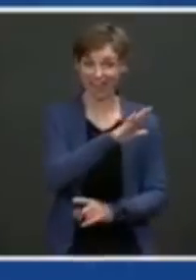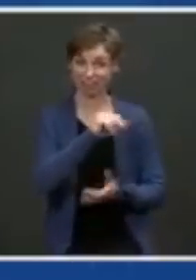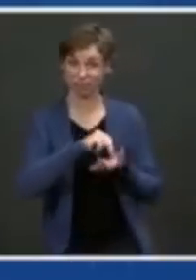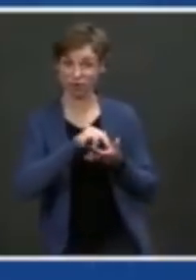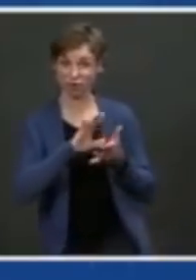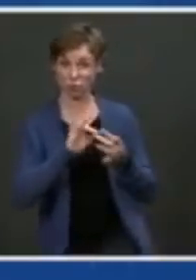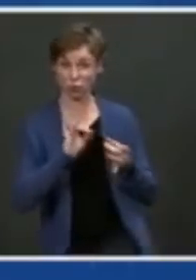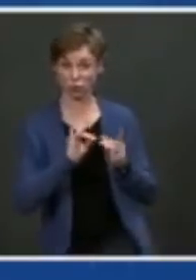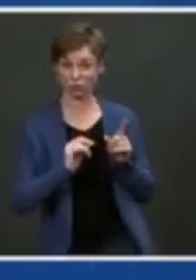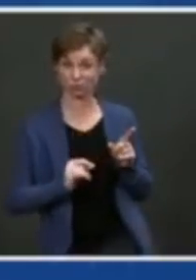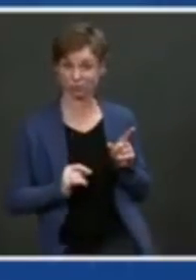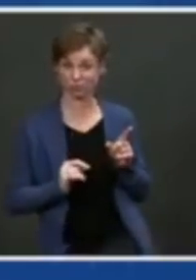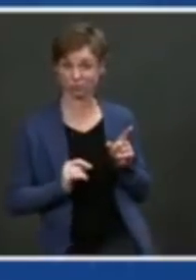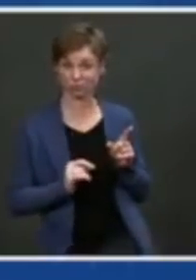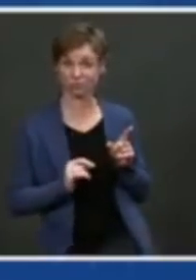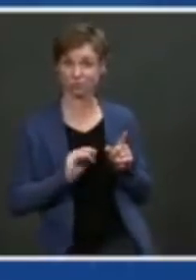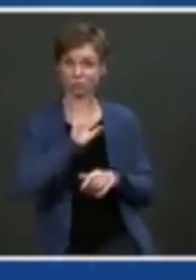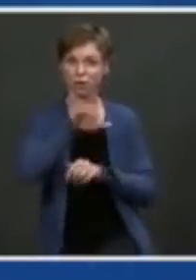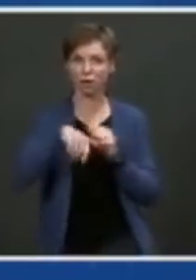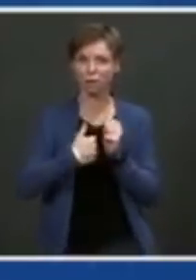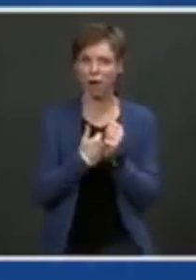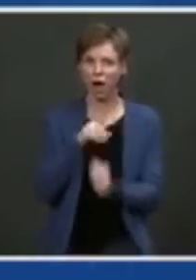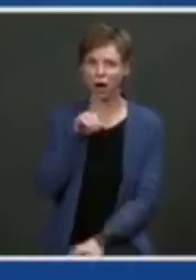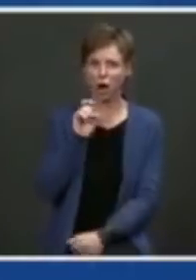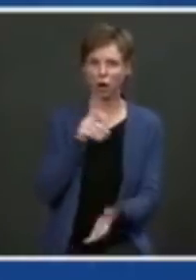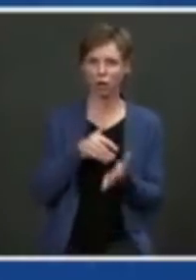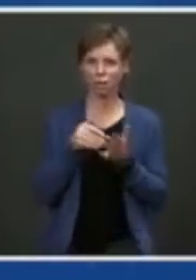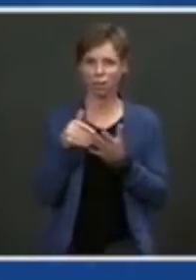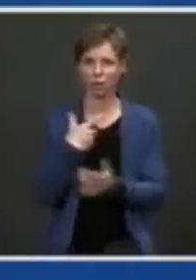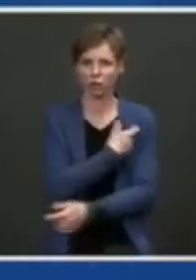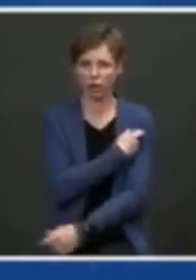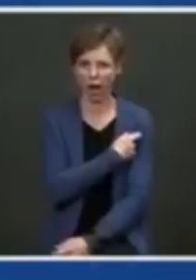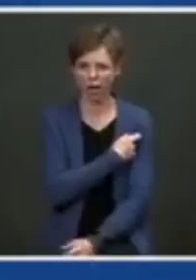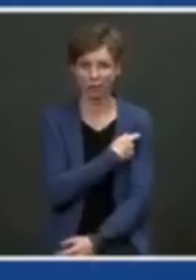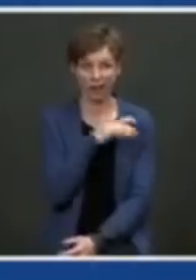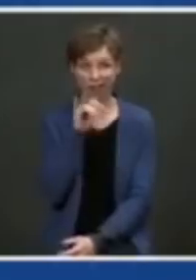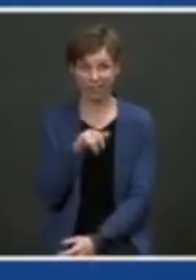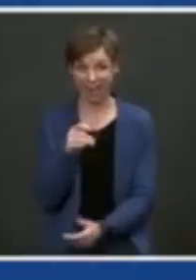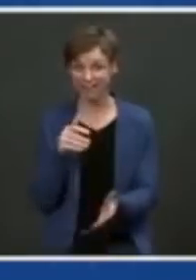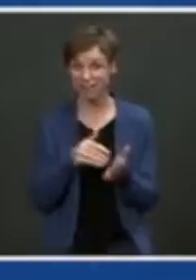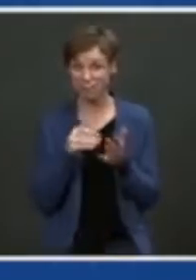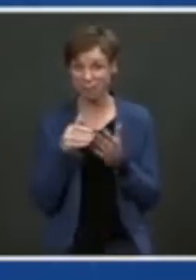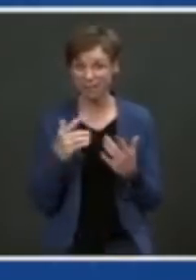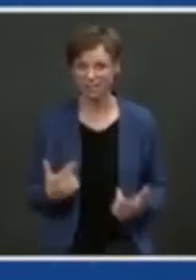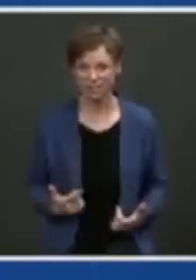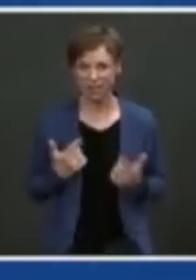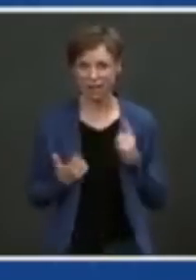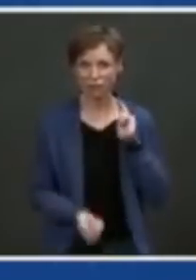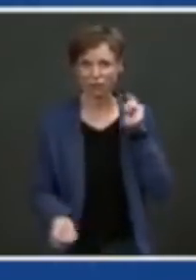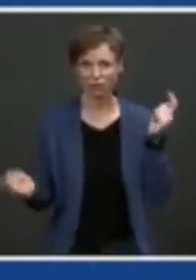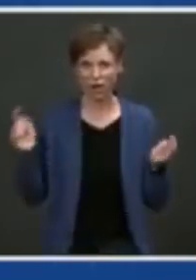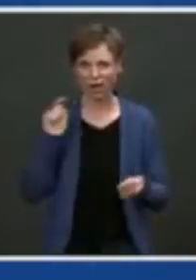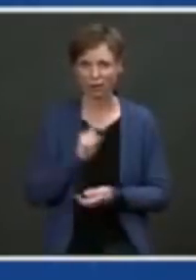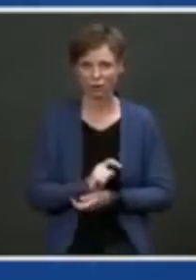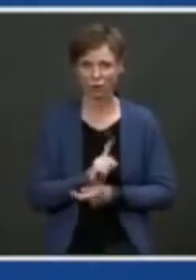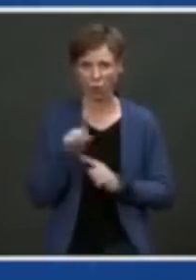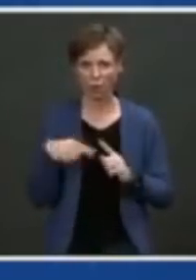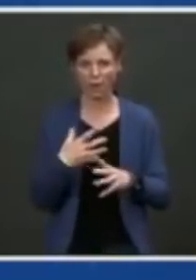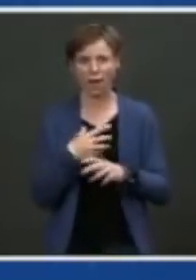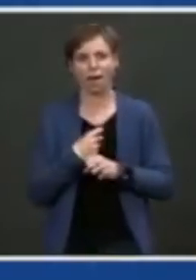these 100 million shots are millions of lives changed when people receive that dose of